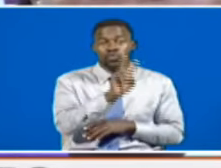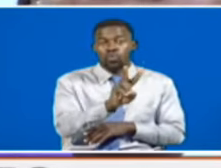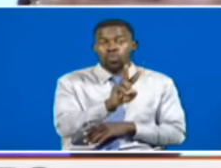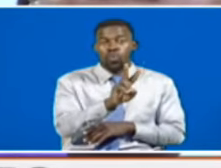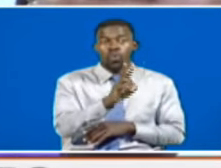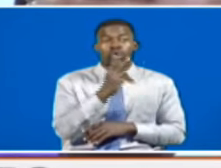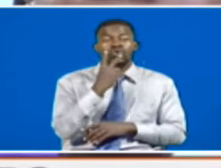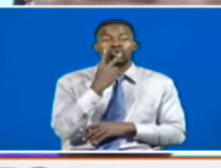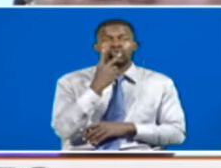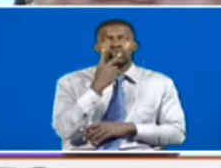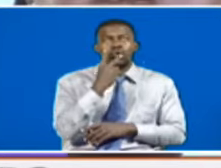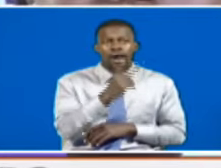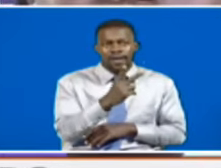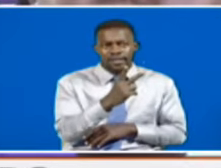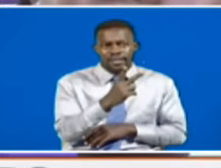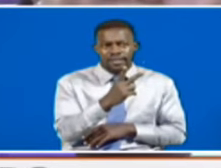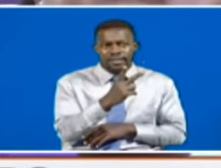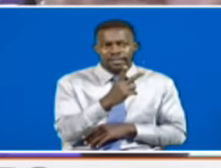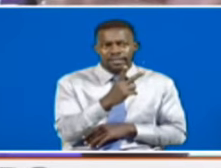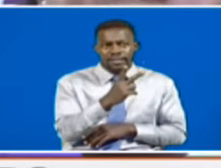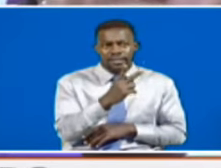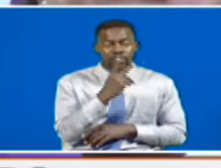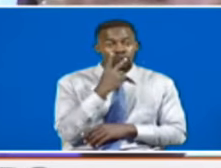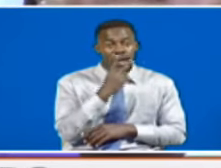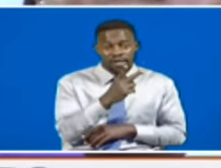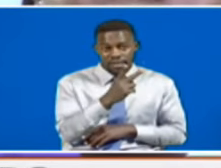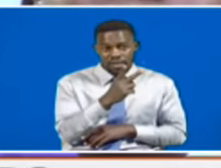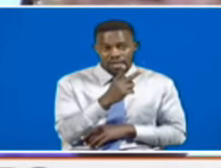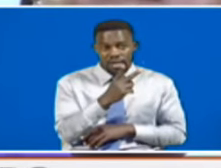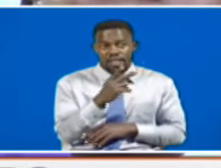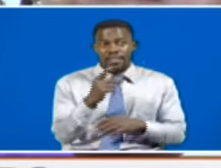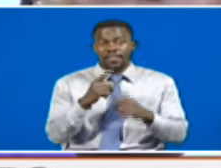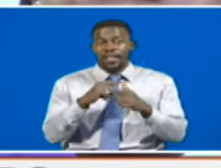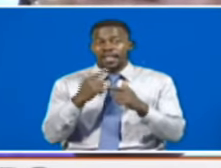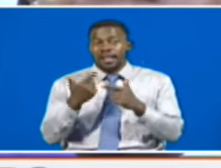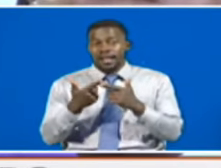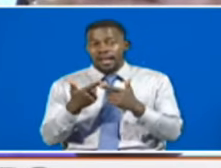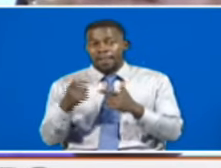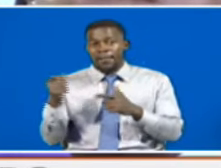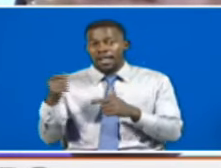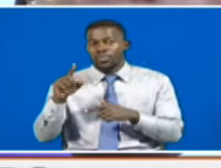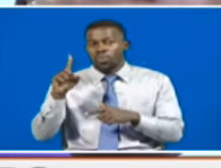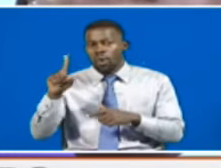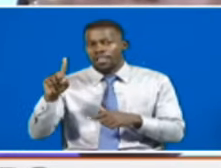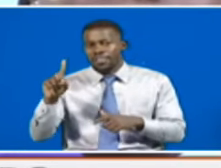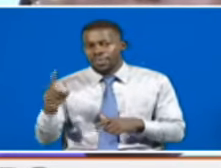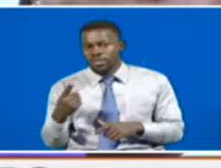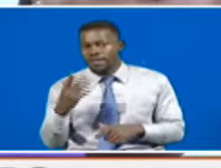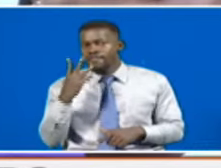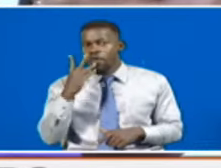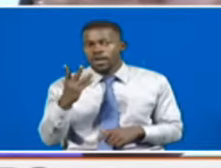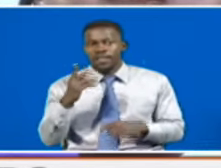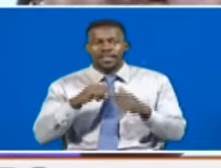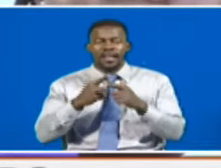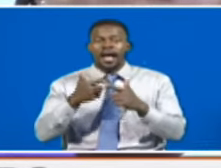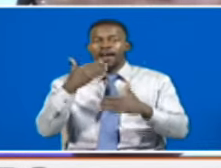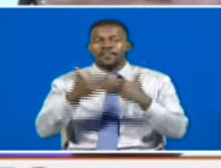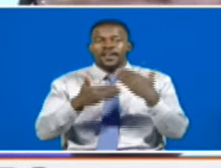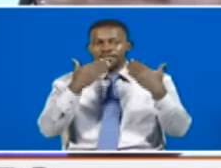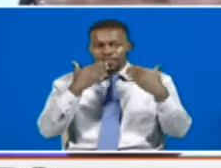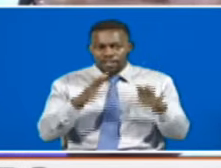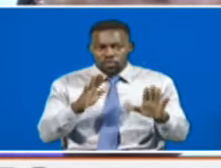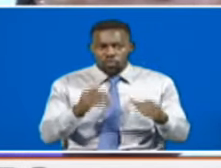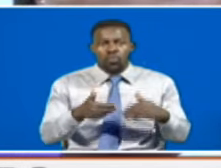200, but pay 1,400. And at the end of it, we give them